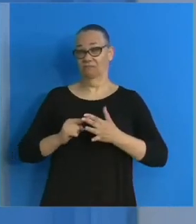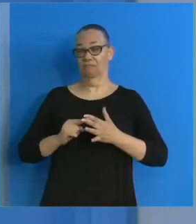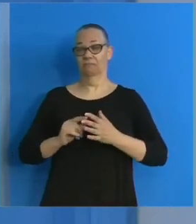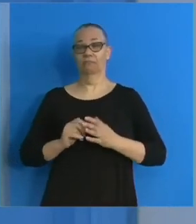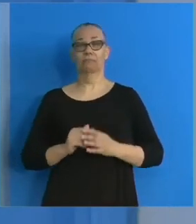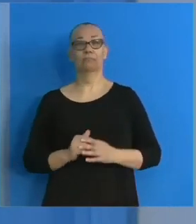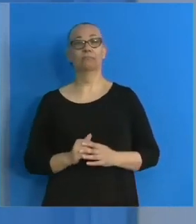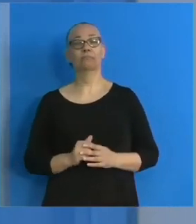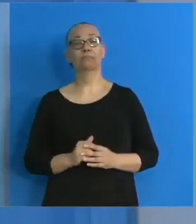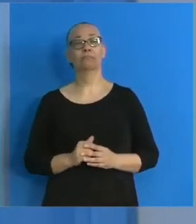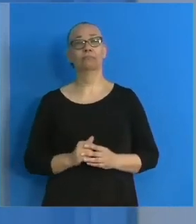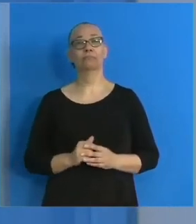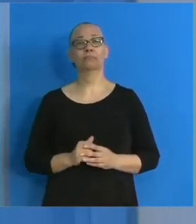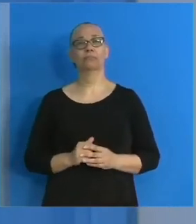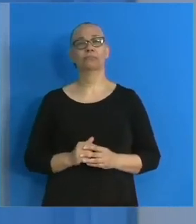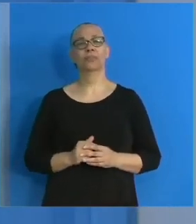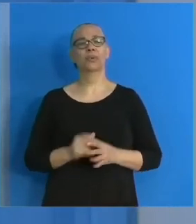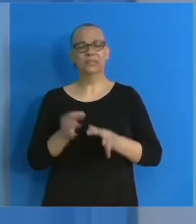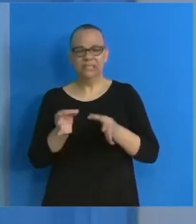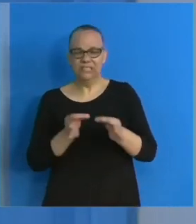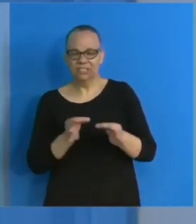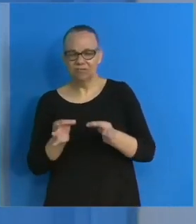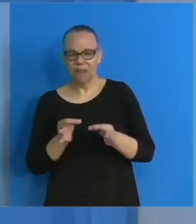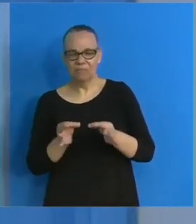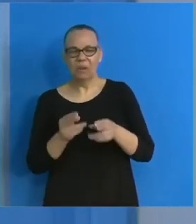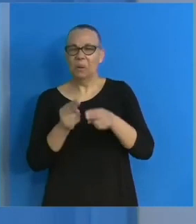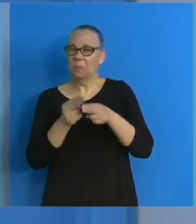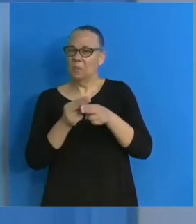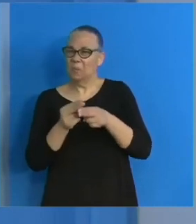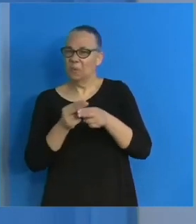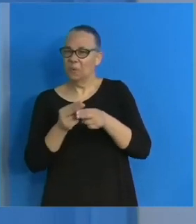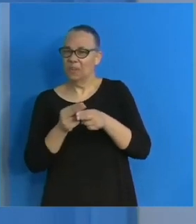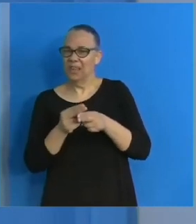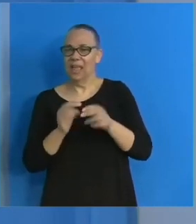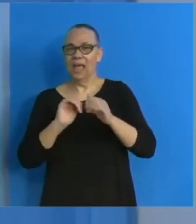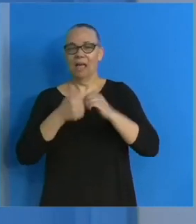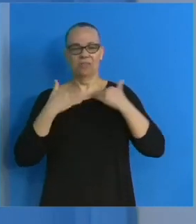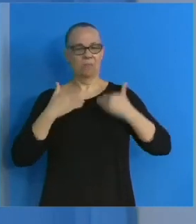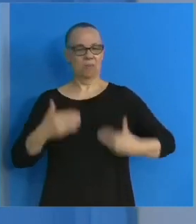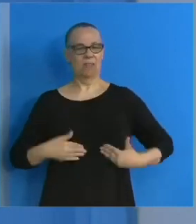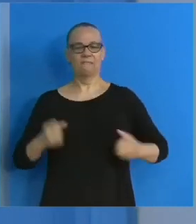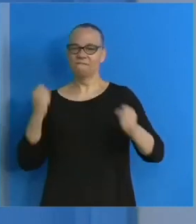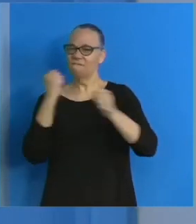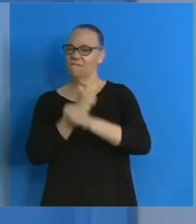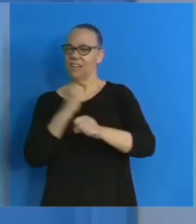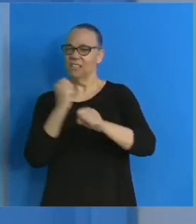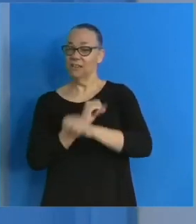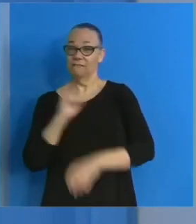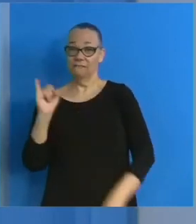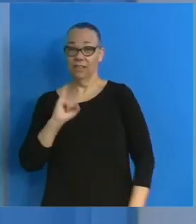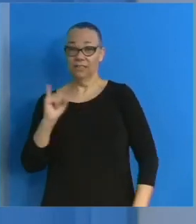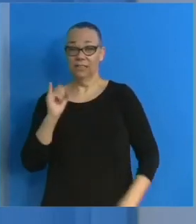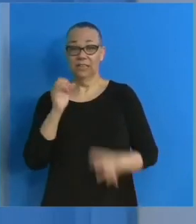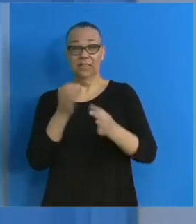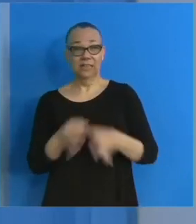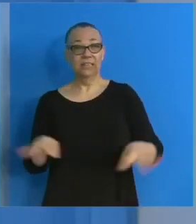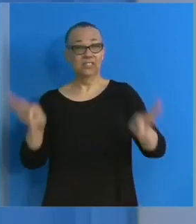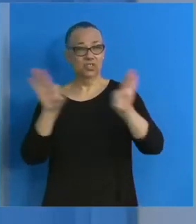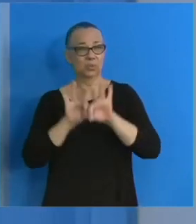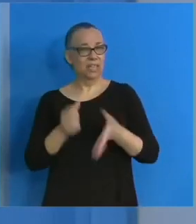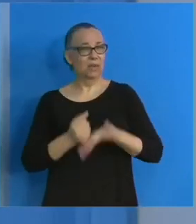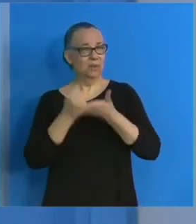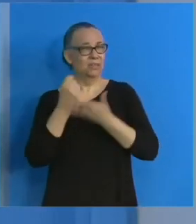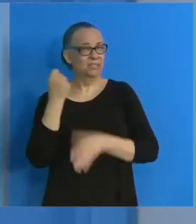like to describe very briefly how the body fights infection, because that's important to set the stage for